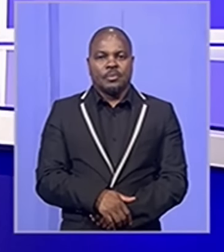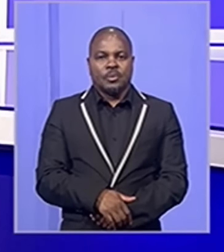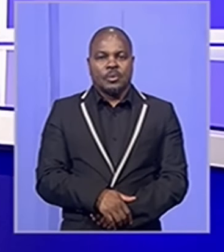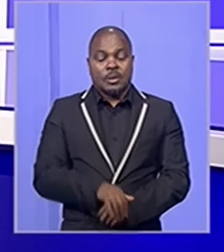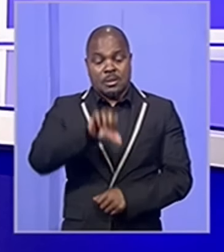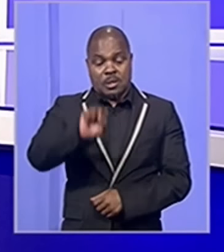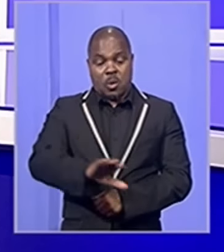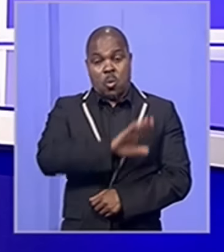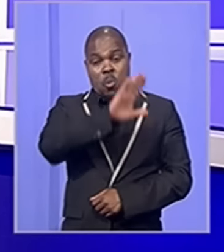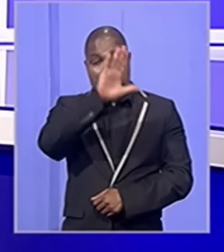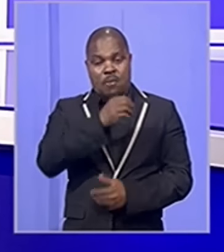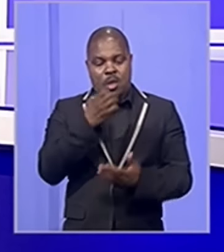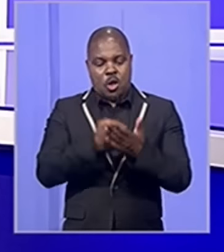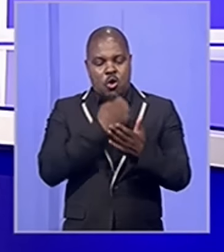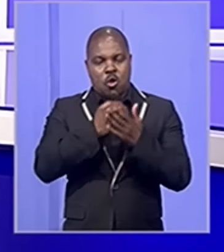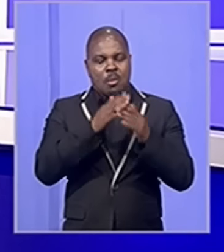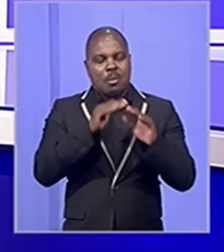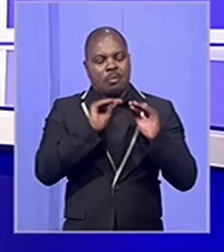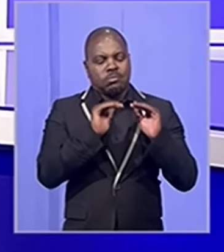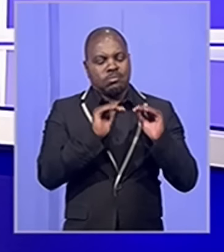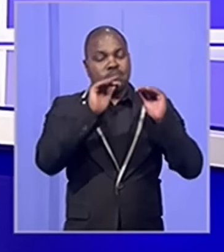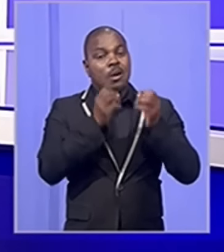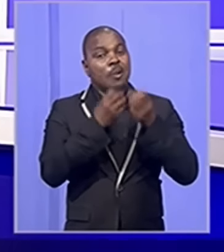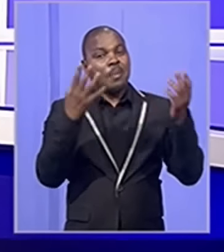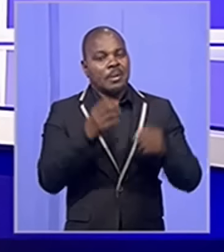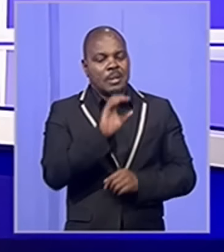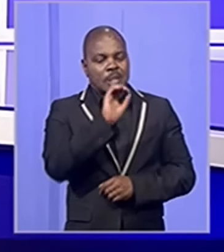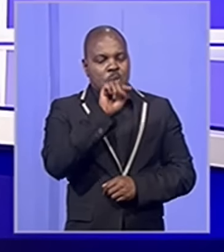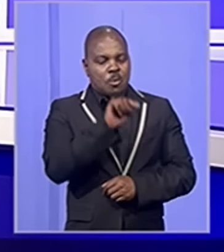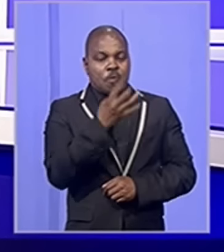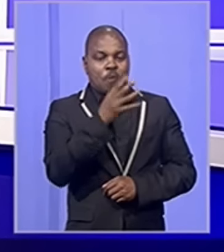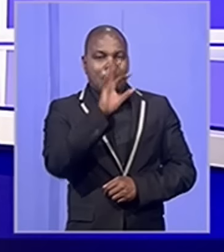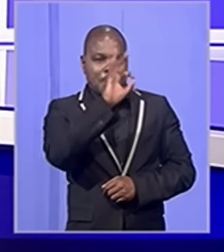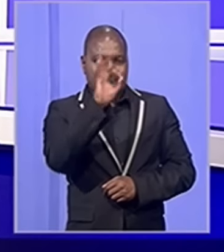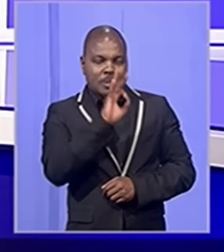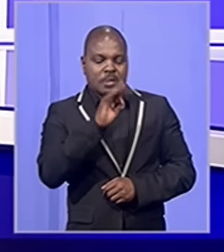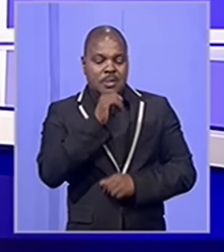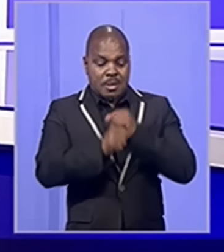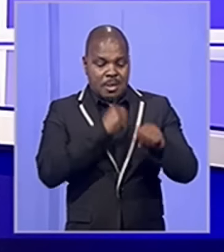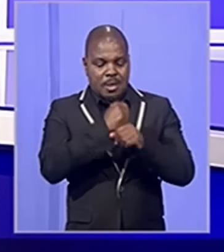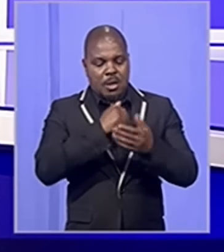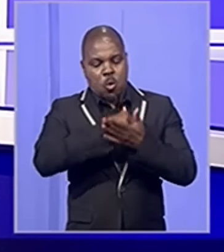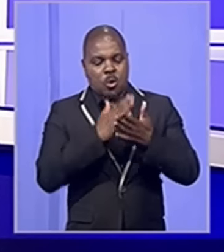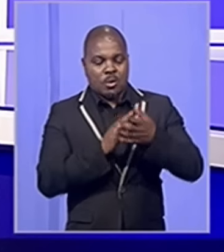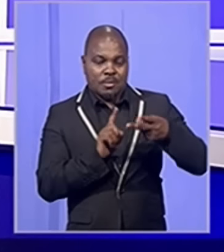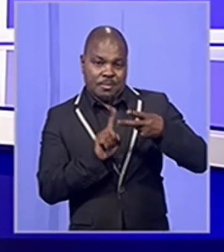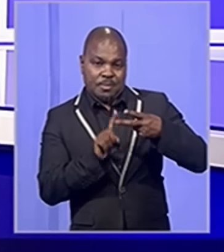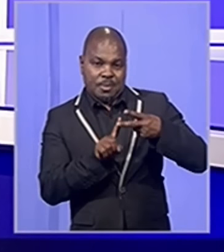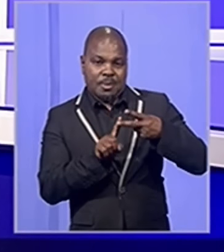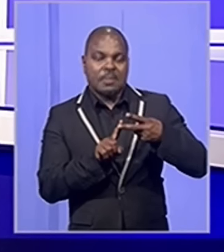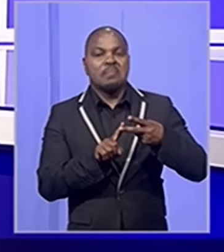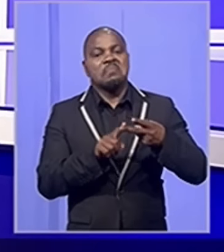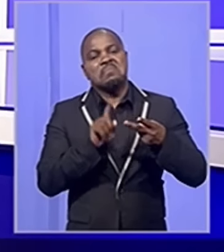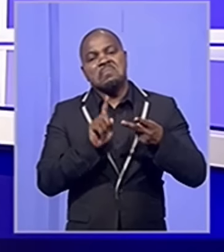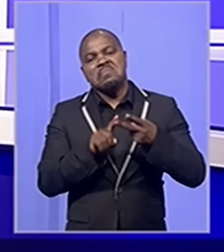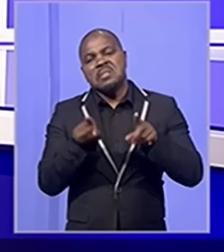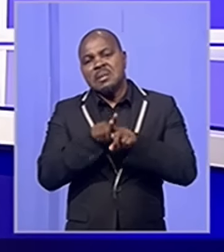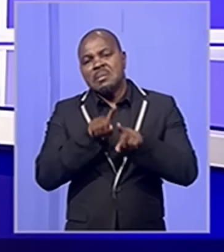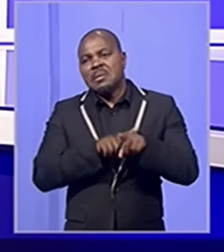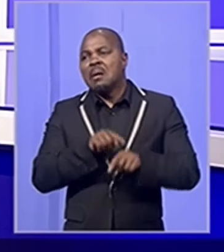Ikonomi ya naga e godile ka lefela phegelwana 4 mo kotareng ya bobedi ya ngwaga go tsamaisana le ditsholofelo